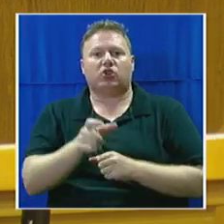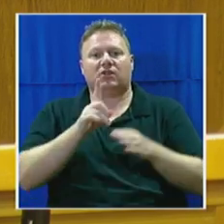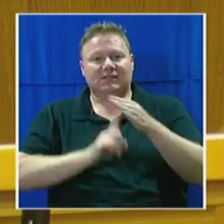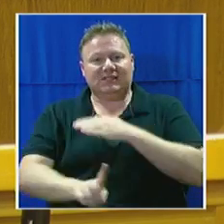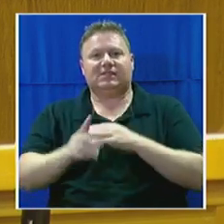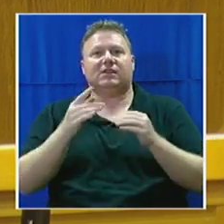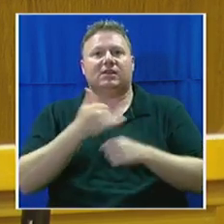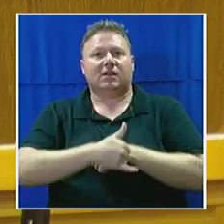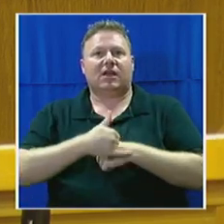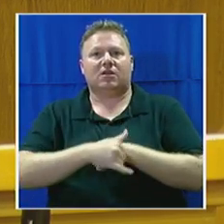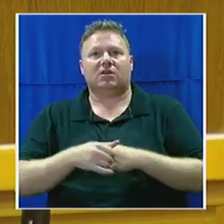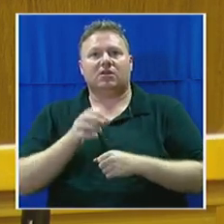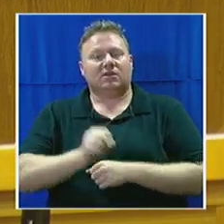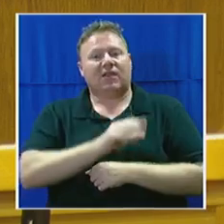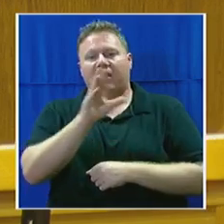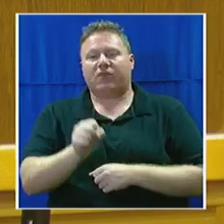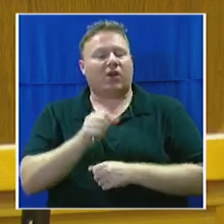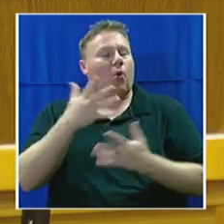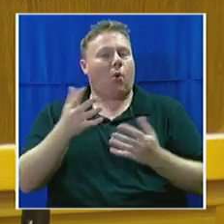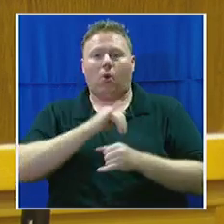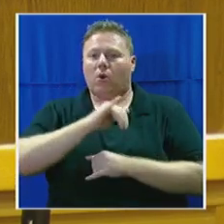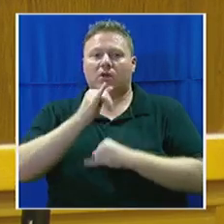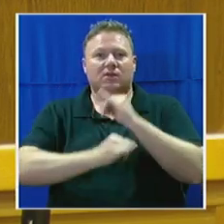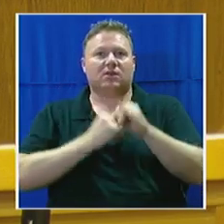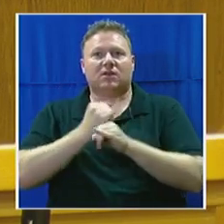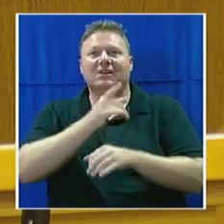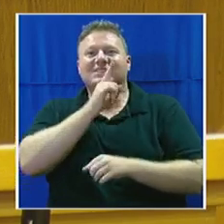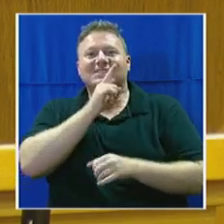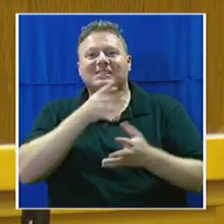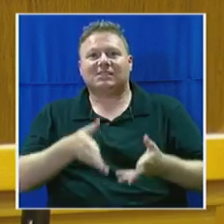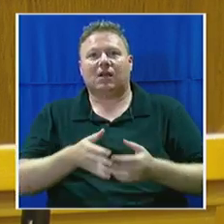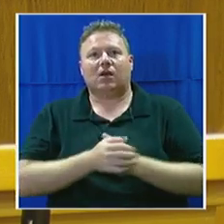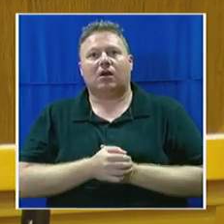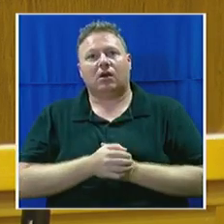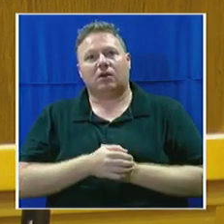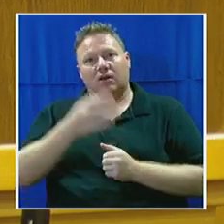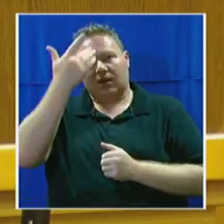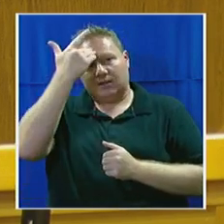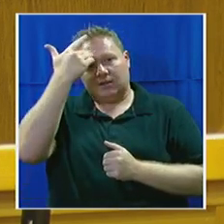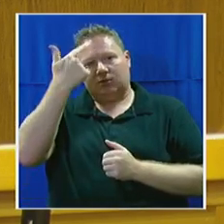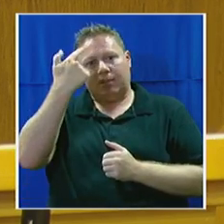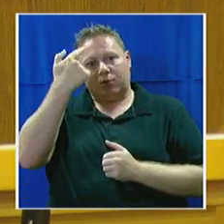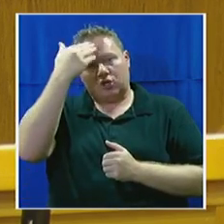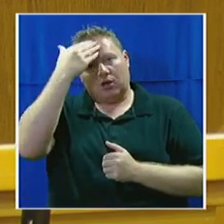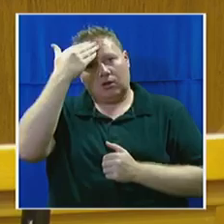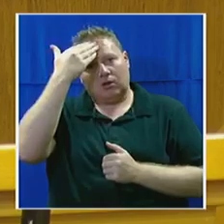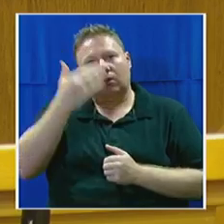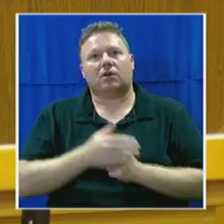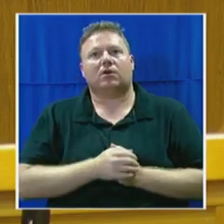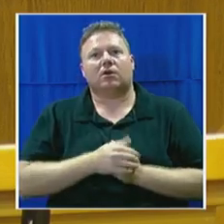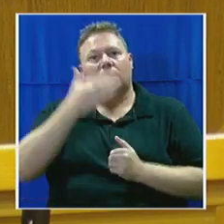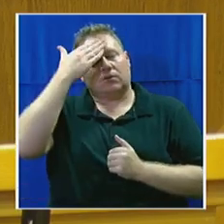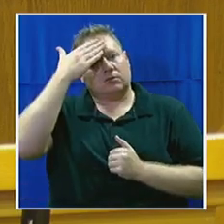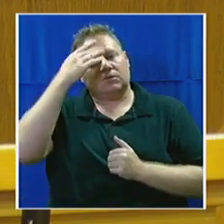country, South African or foreigner, goes through a test at the moment. Their temperatures are checked. The quarantine facilities are